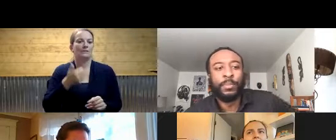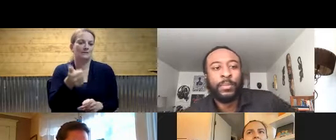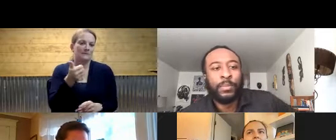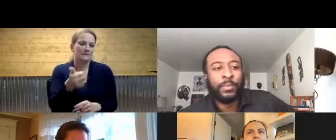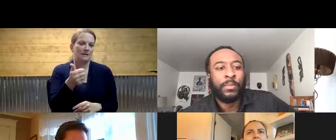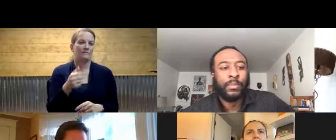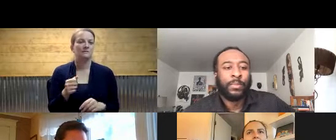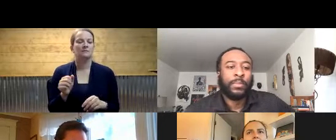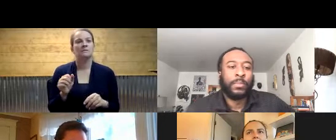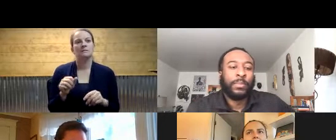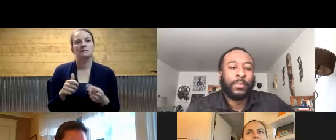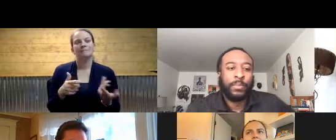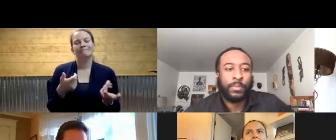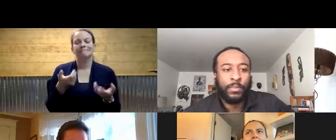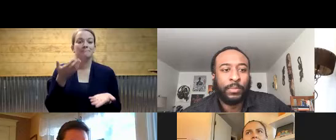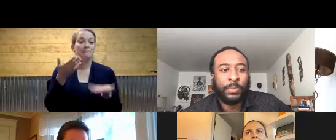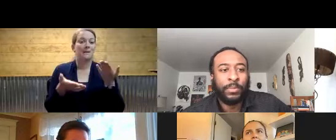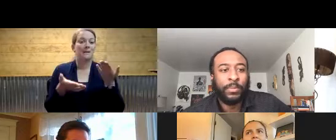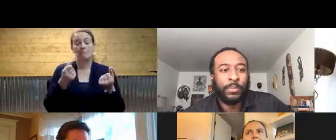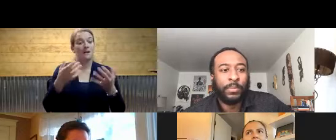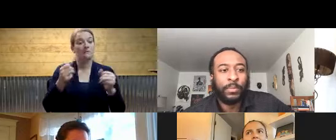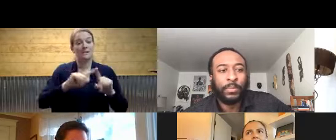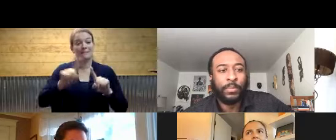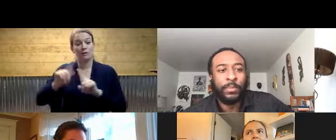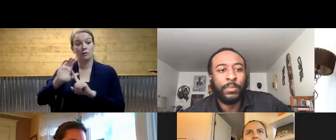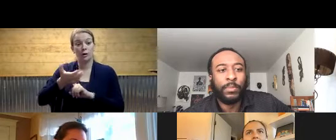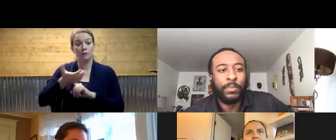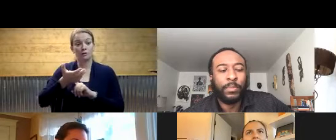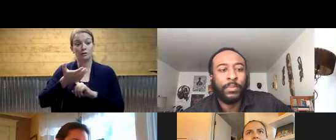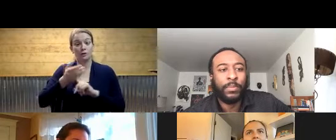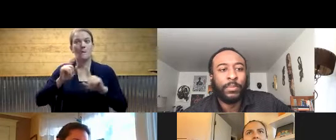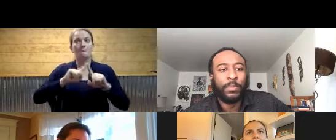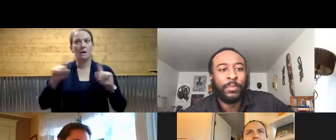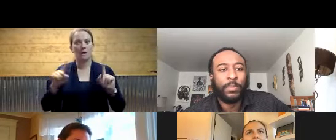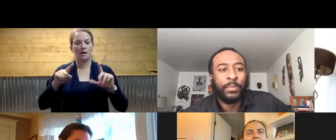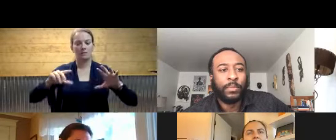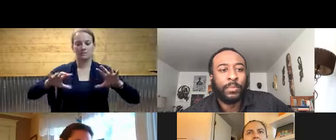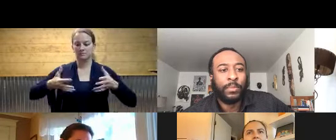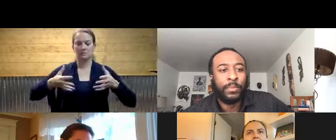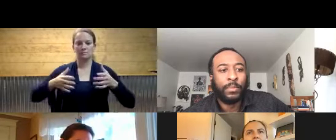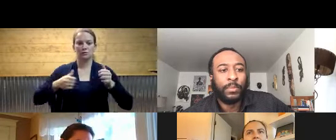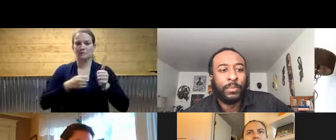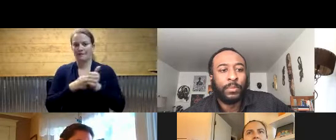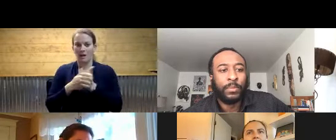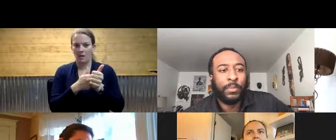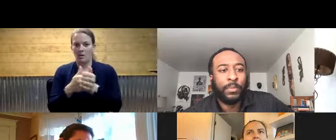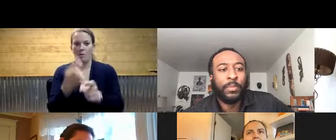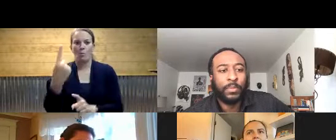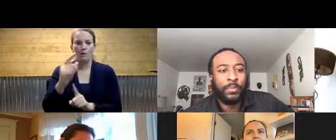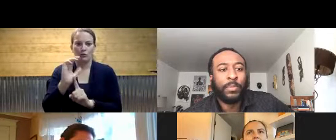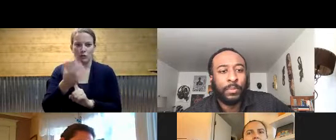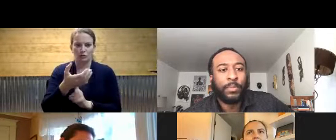there might be a lot of cultures, but all those cultures could be following that one culture. And that I feel like that's what you would find in the Dubai a